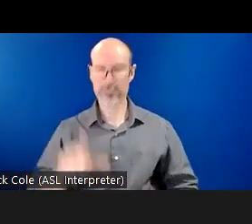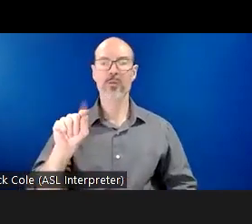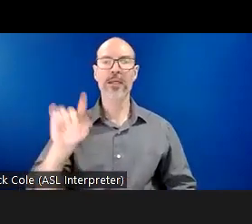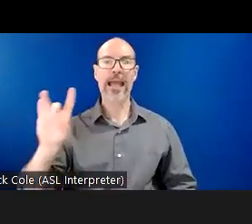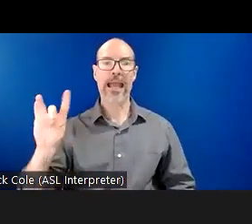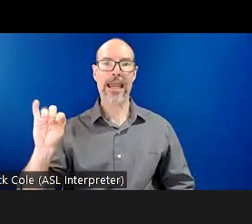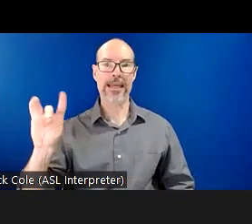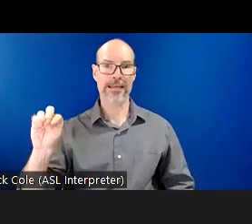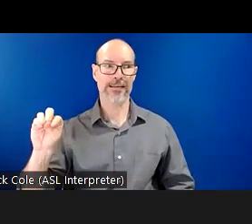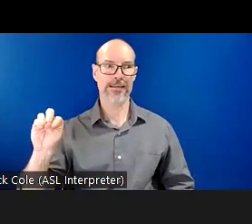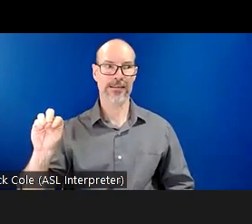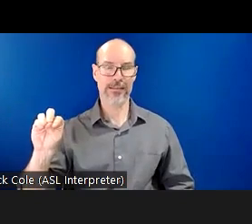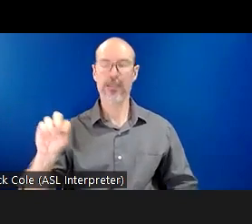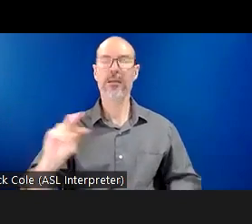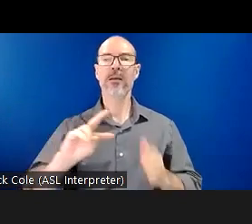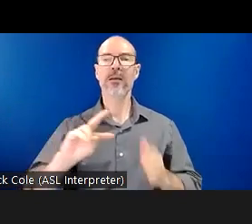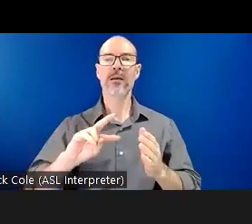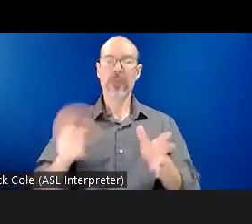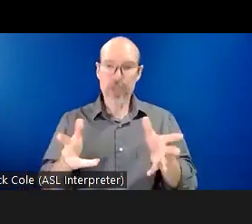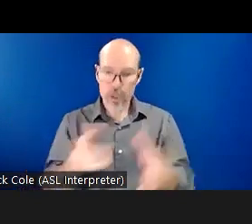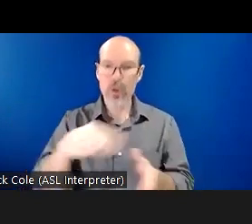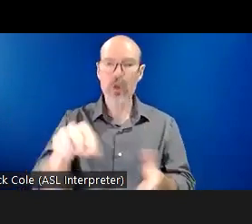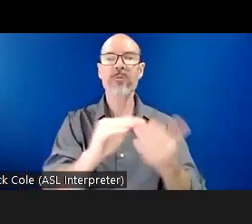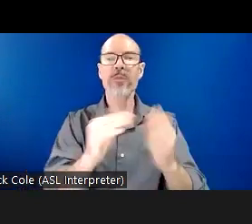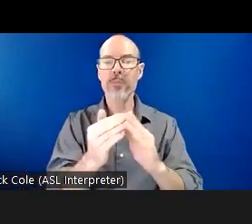menu selection. Thank you.